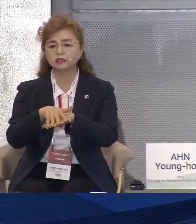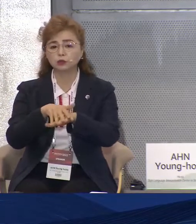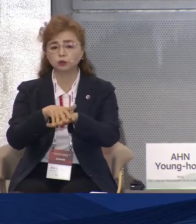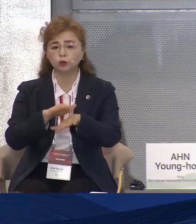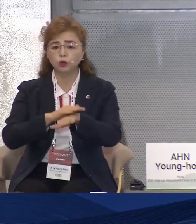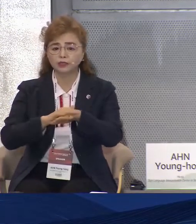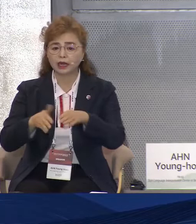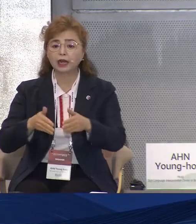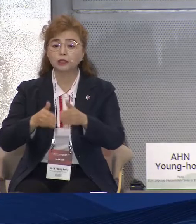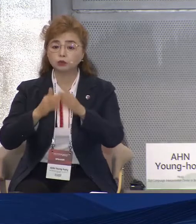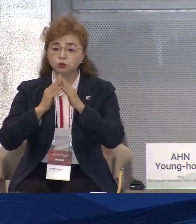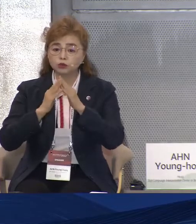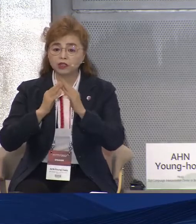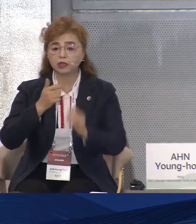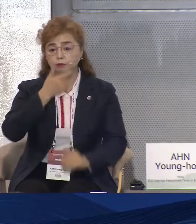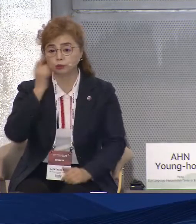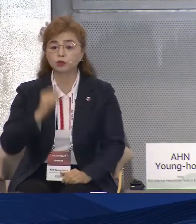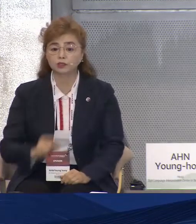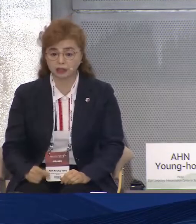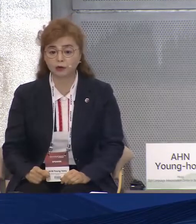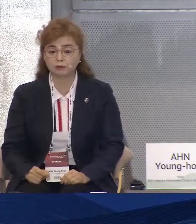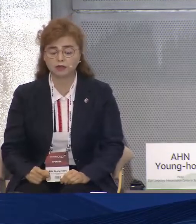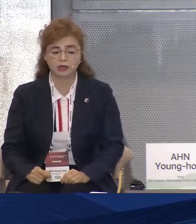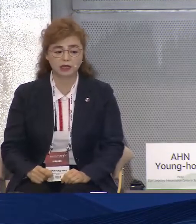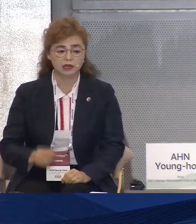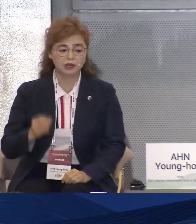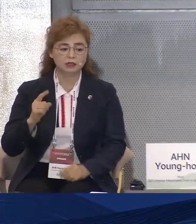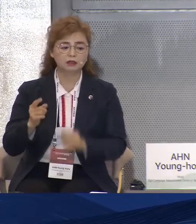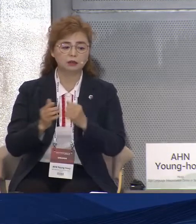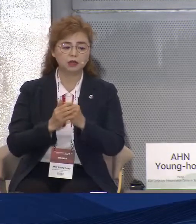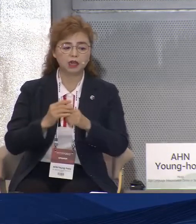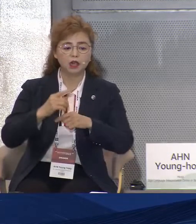we need a system.